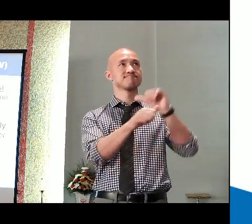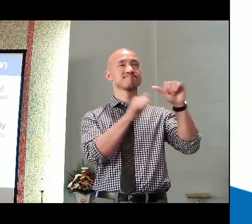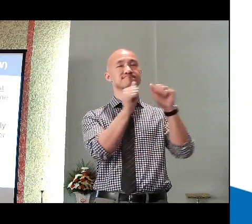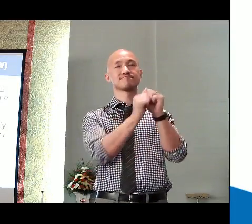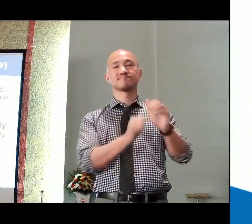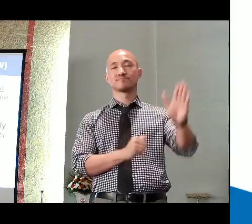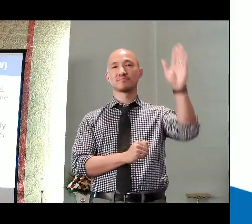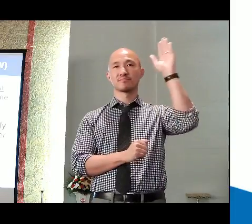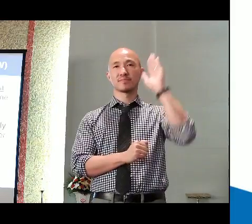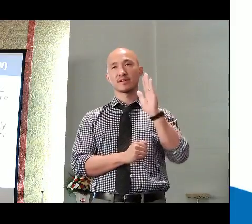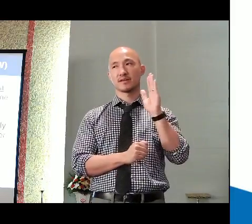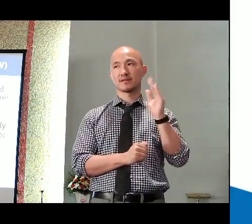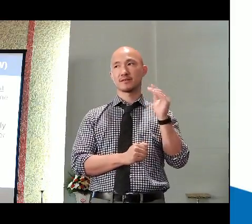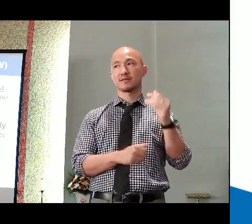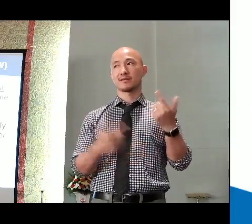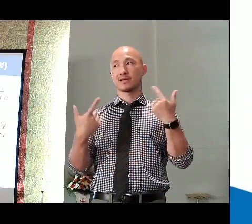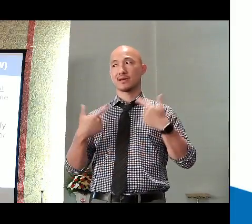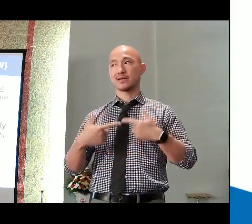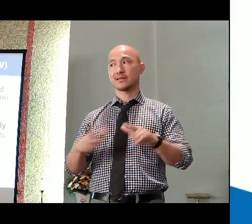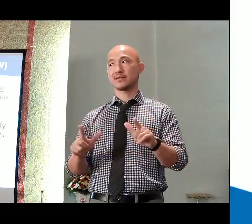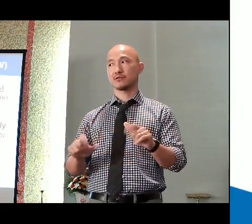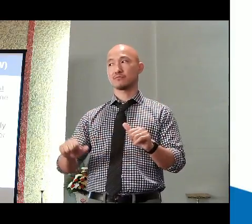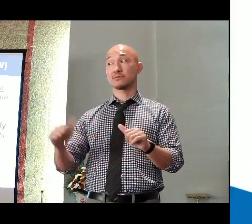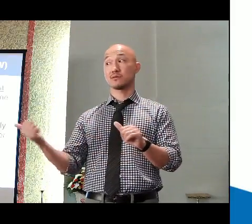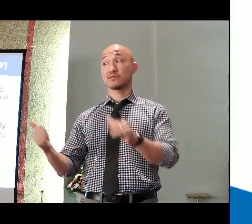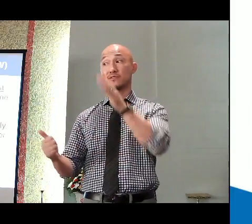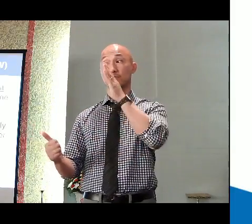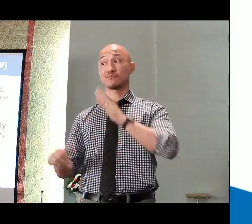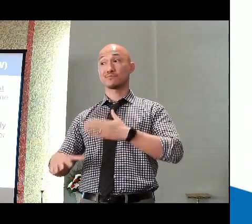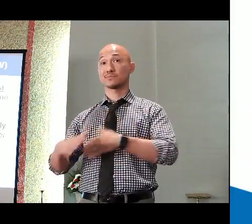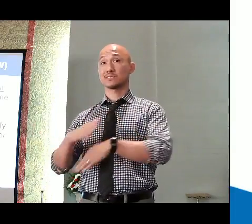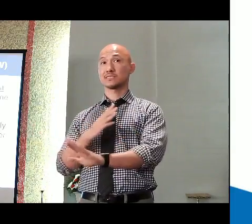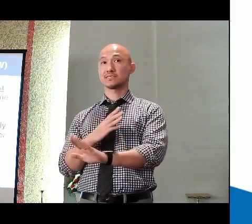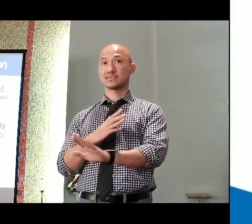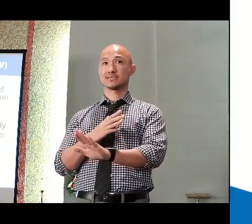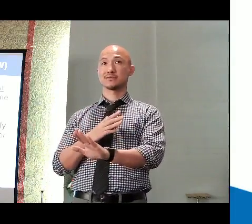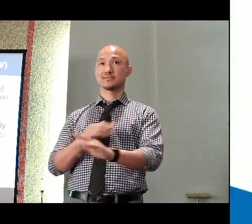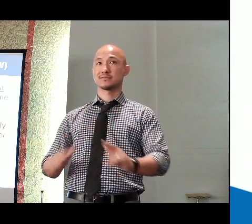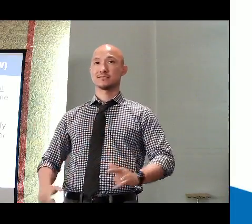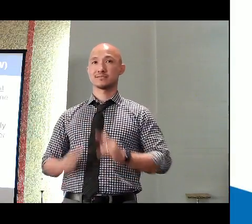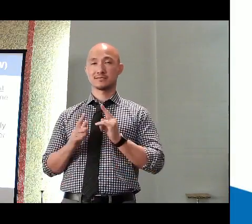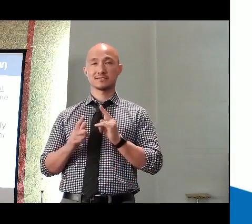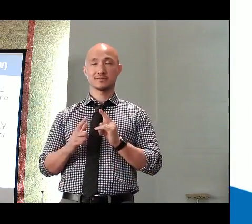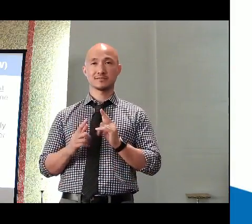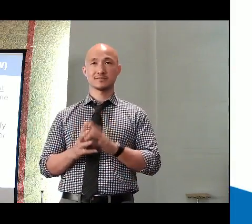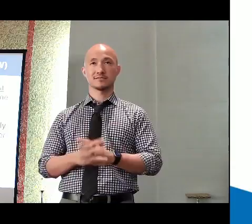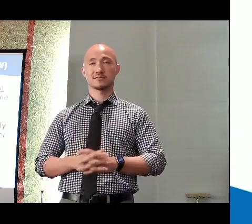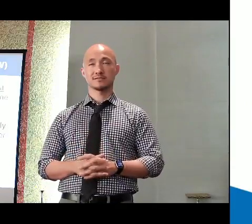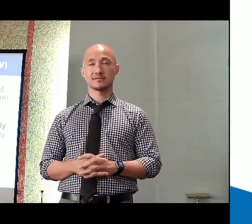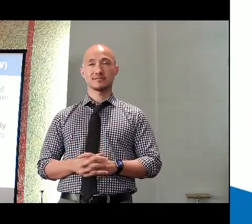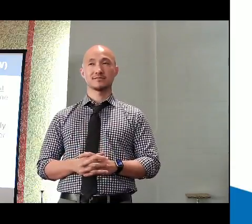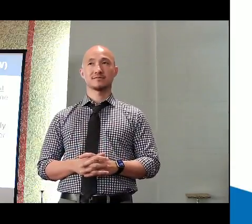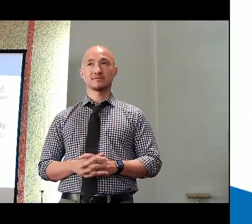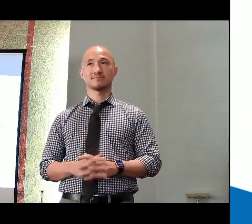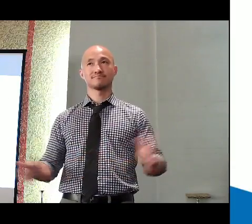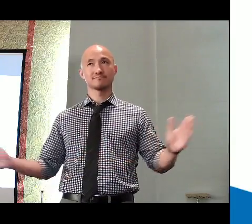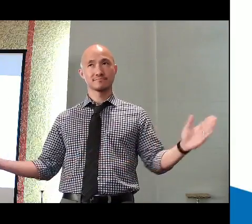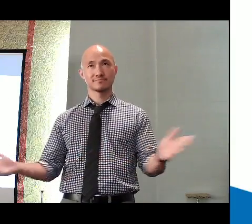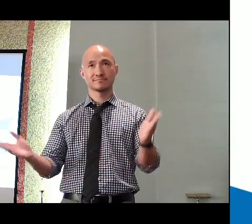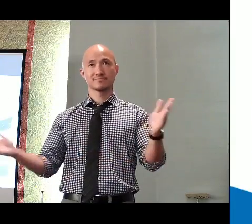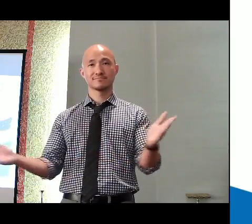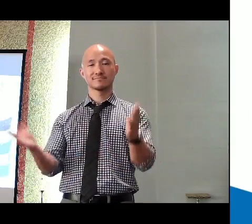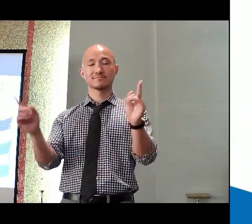And I hope that you are with me on that as God's holy church. We've been called to live a life of